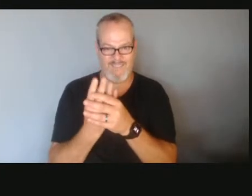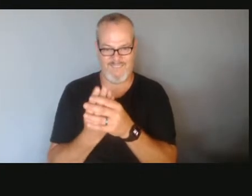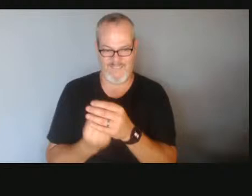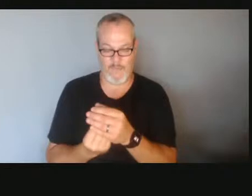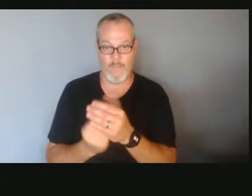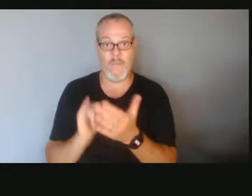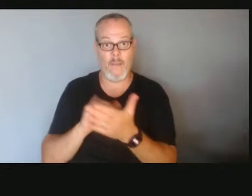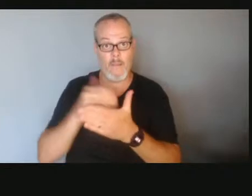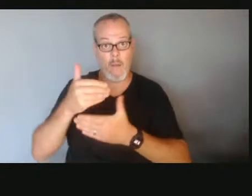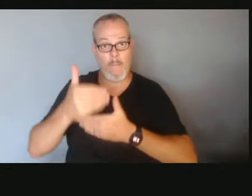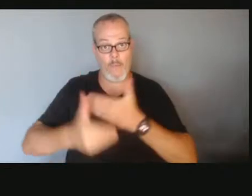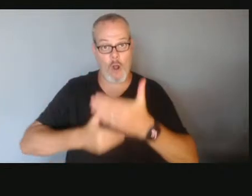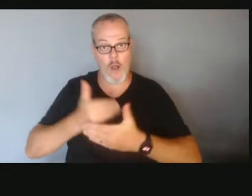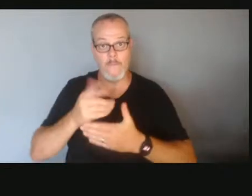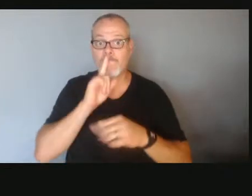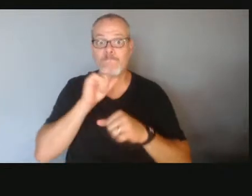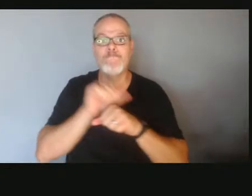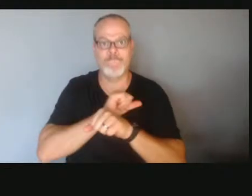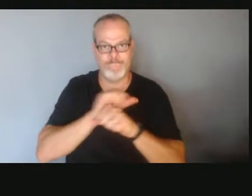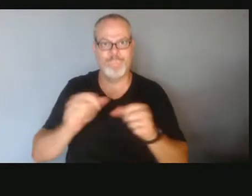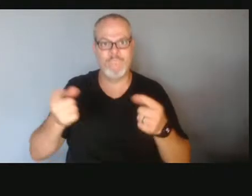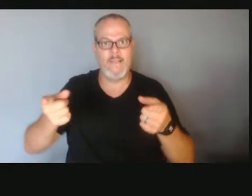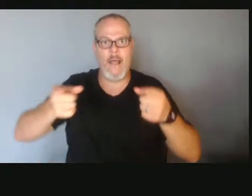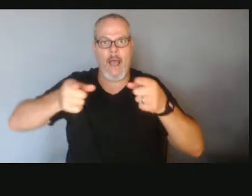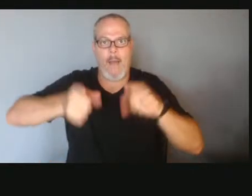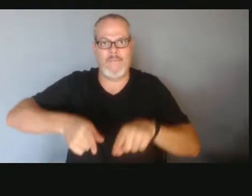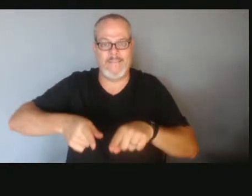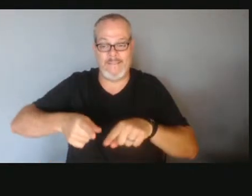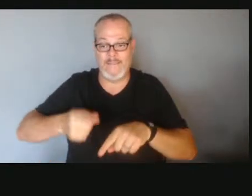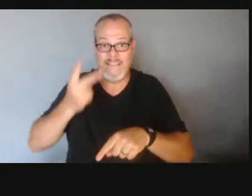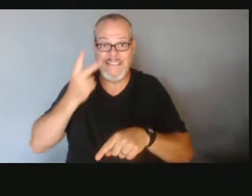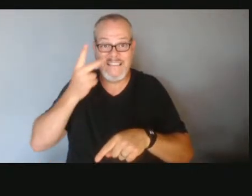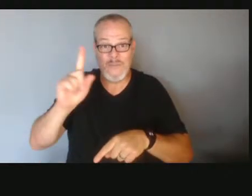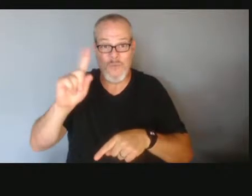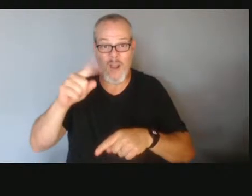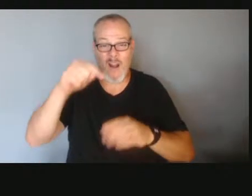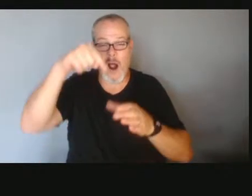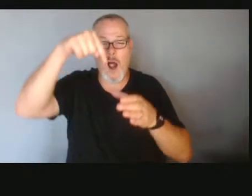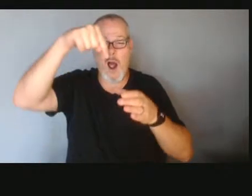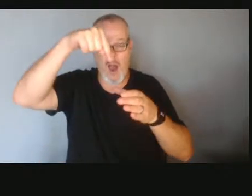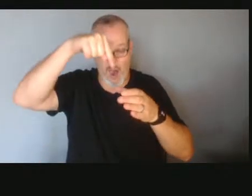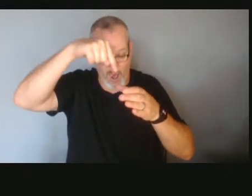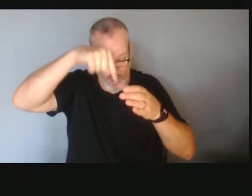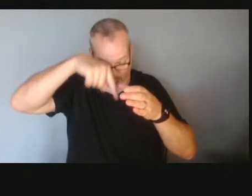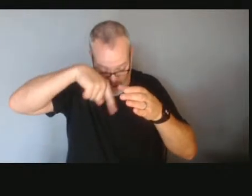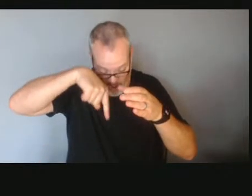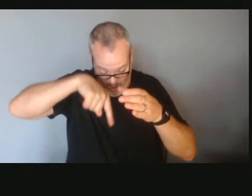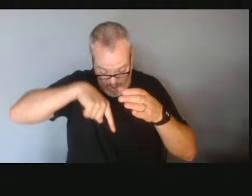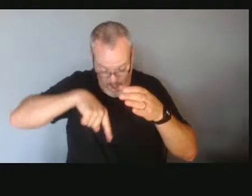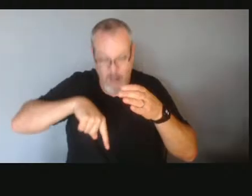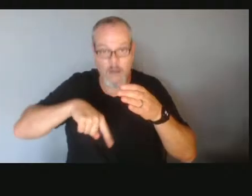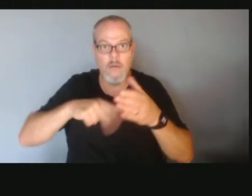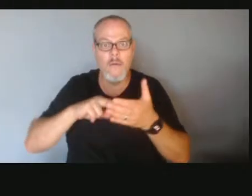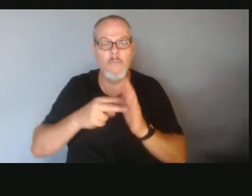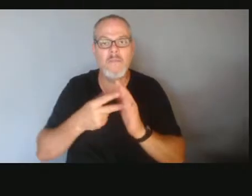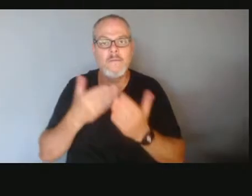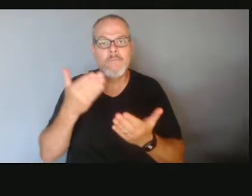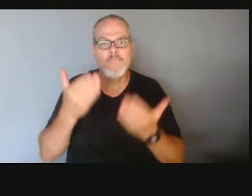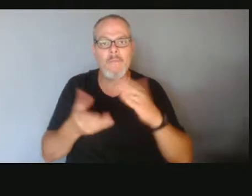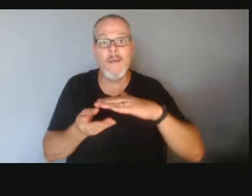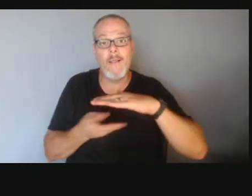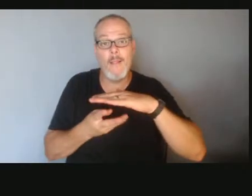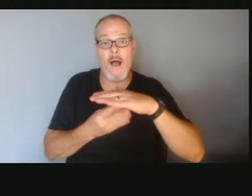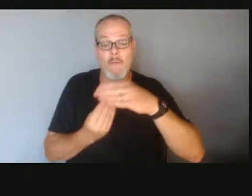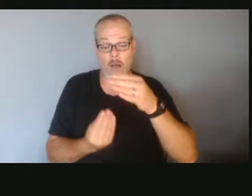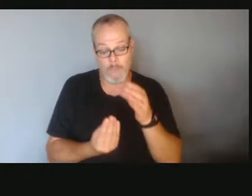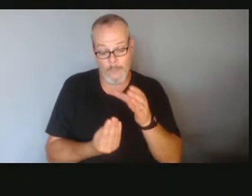is happening as detected by the seismic signals, but it's happening deep inside the vent. Maybe when the lava is coming up closer to the surface,